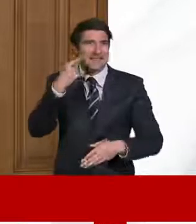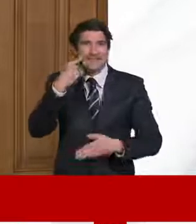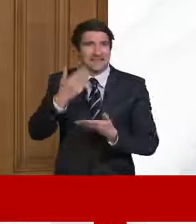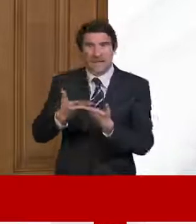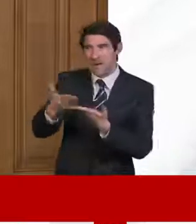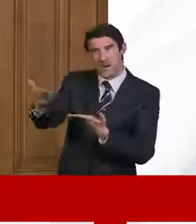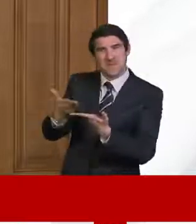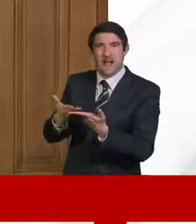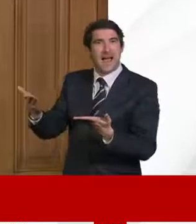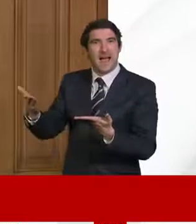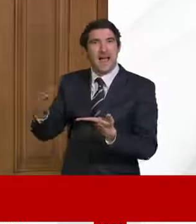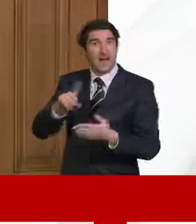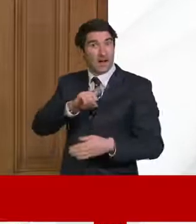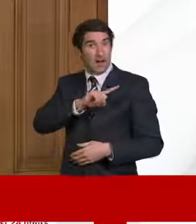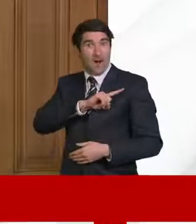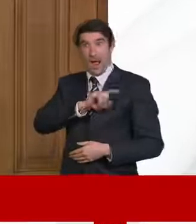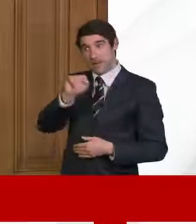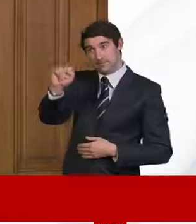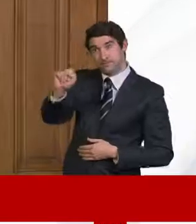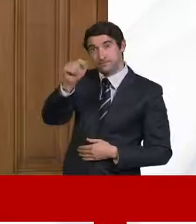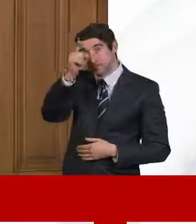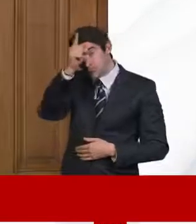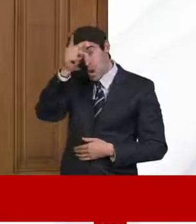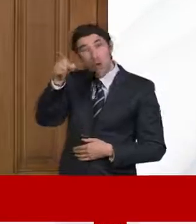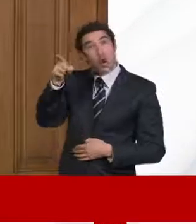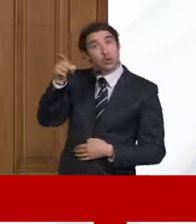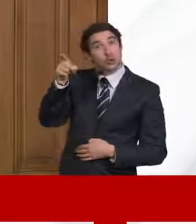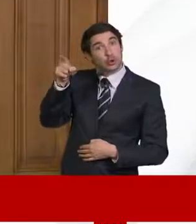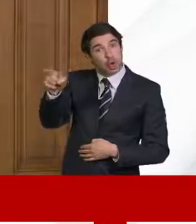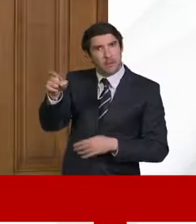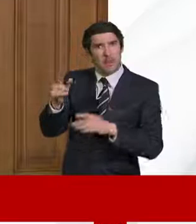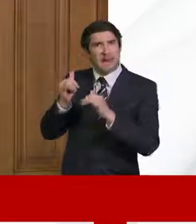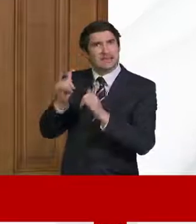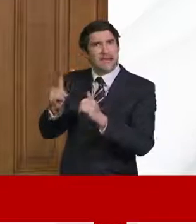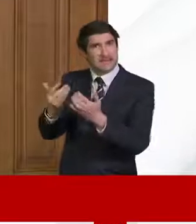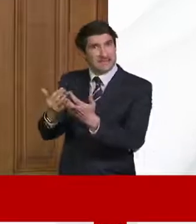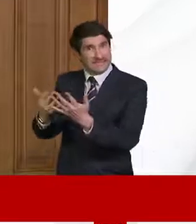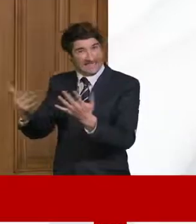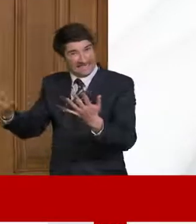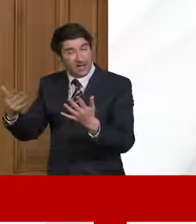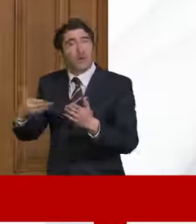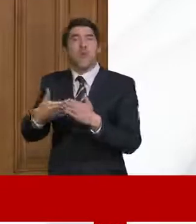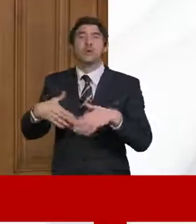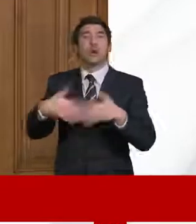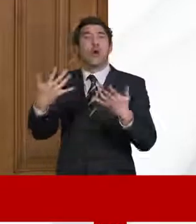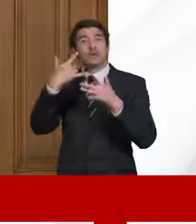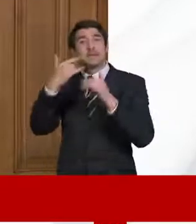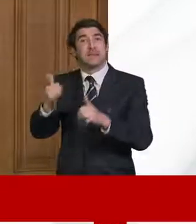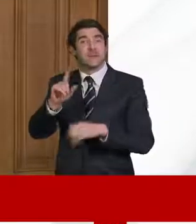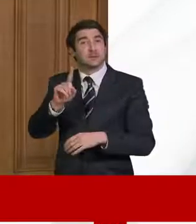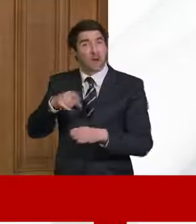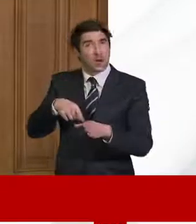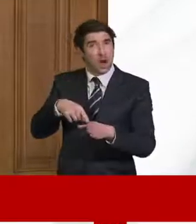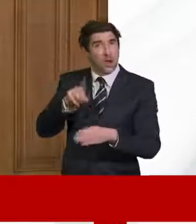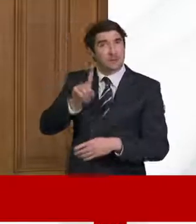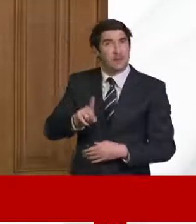the proportion of the populations that have been tested is considerably skewed towards the younger end. Now, in due course, it's